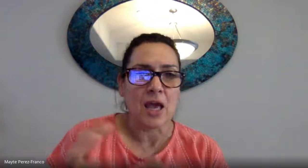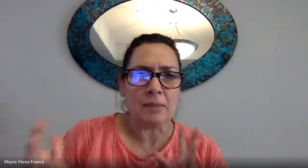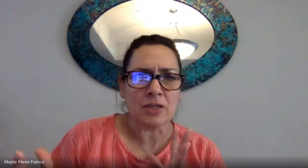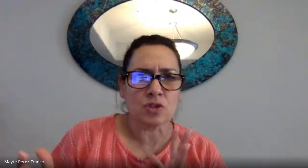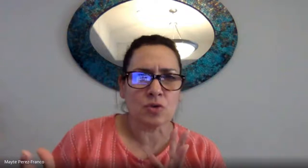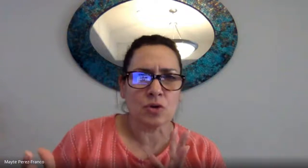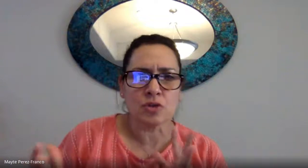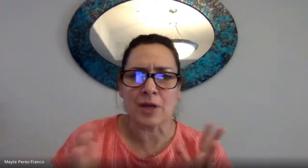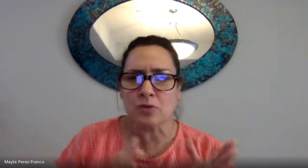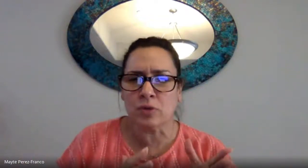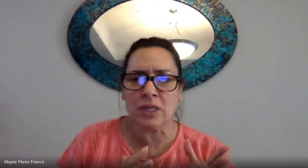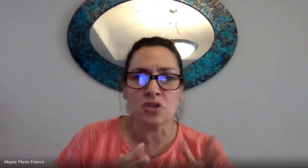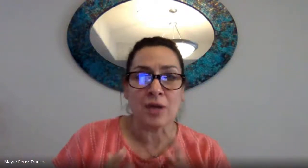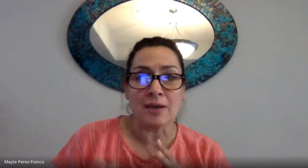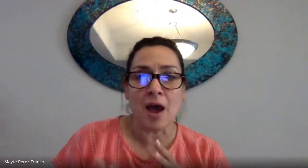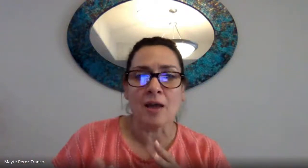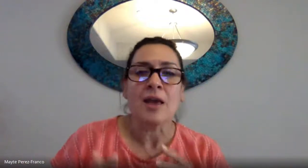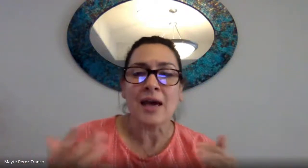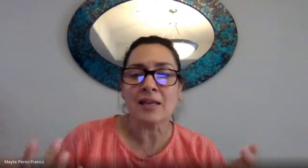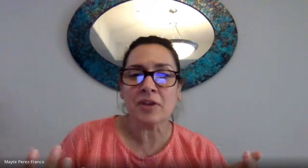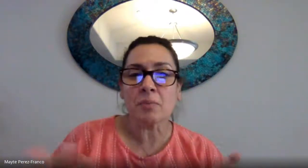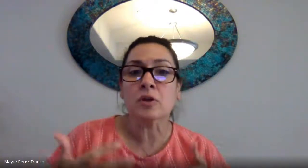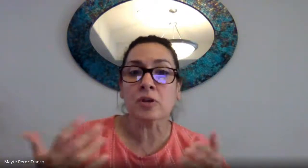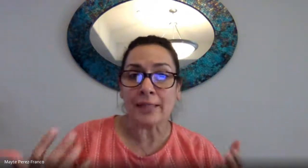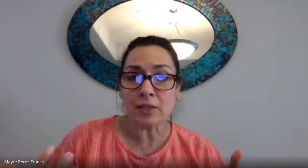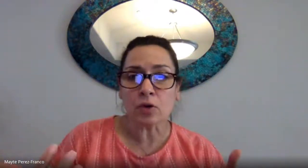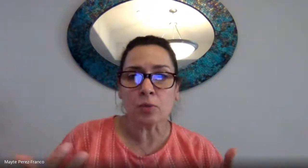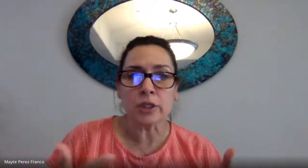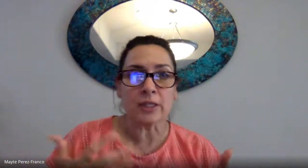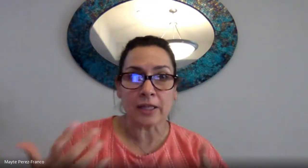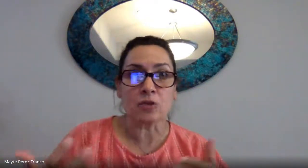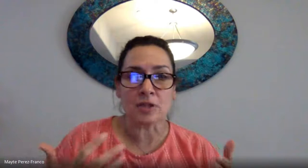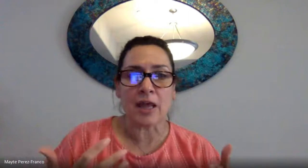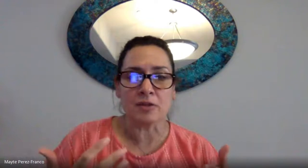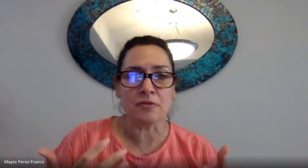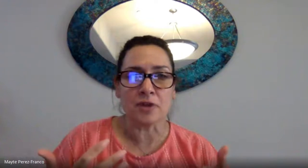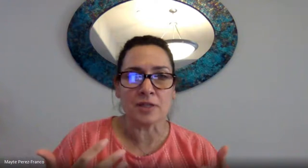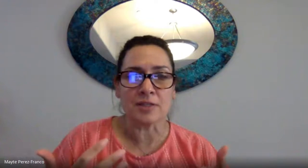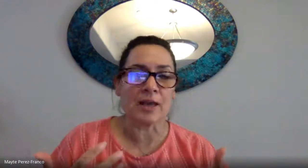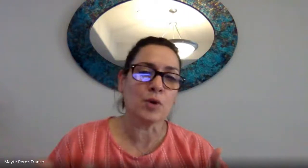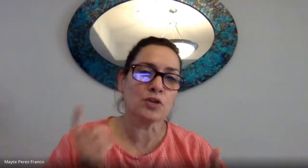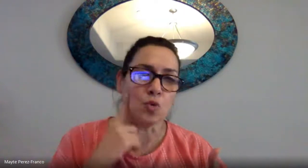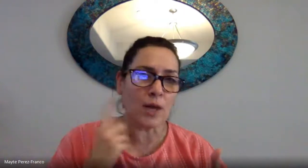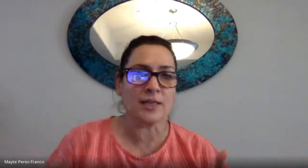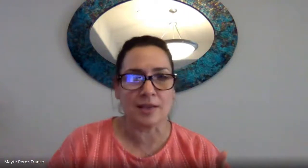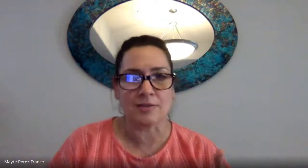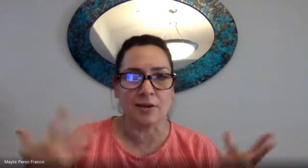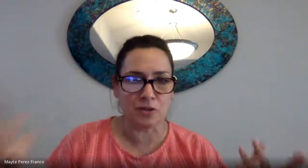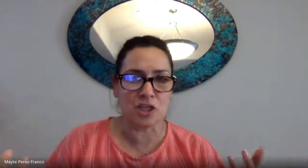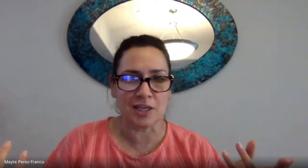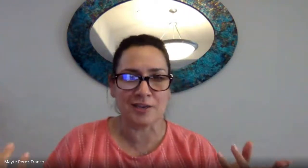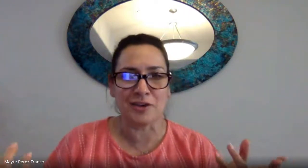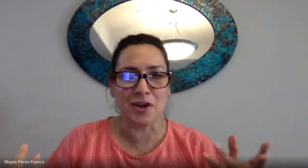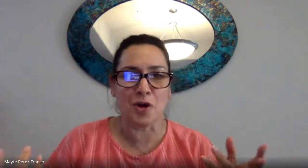like, I'm not sure, should I do this? Should I not? And even among the Latino community, like there's a lot of difference. Like we do 1 kiss